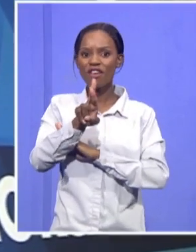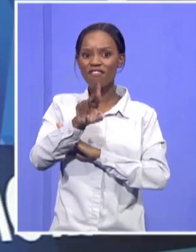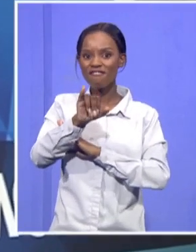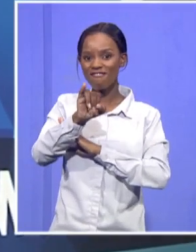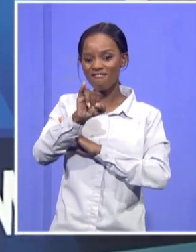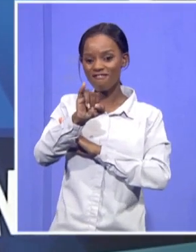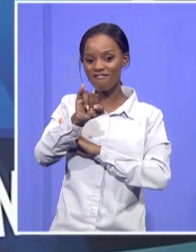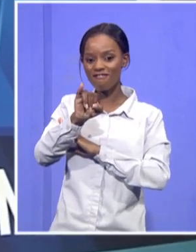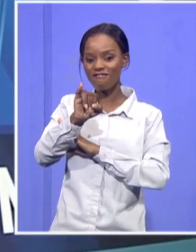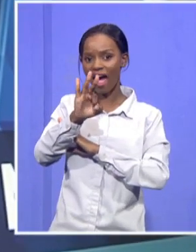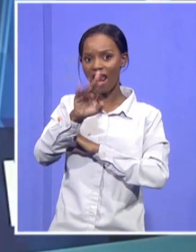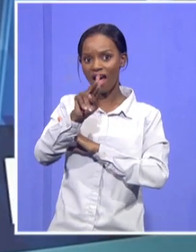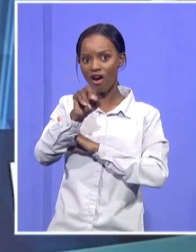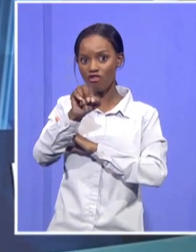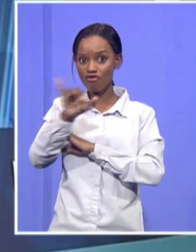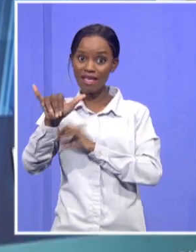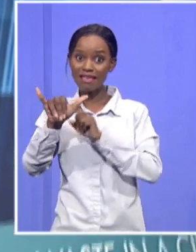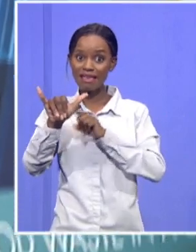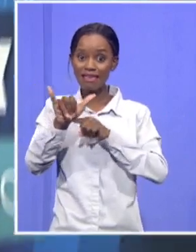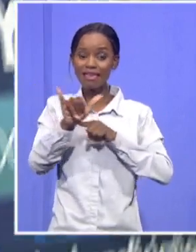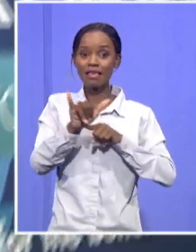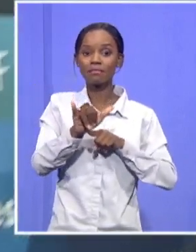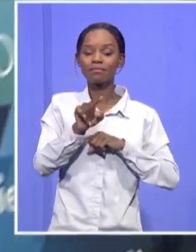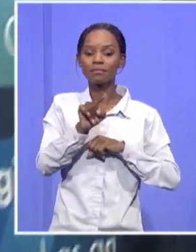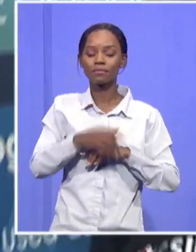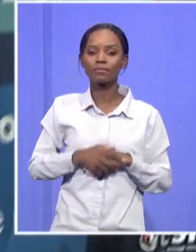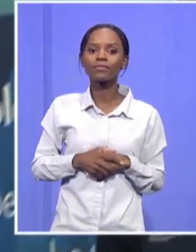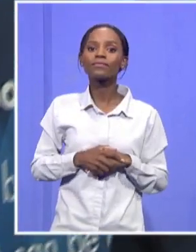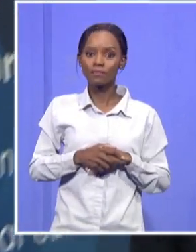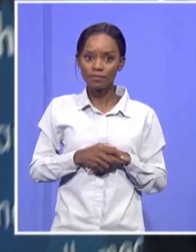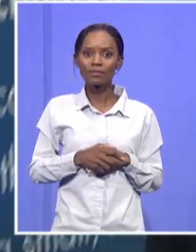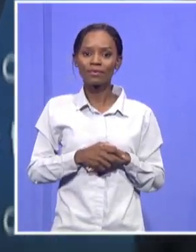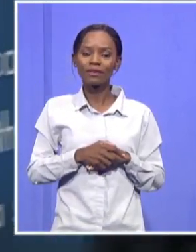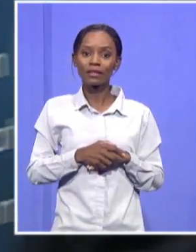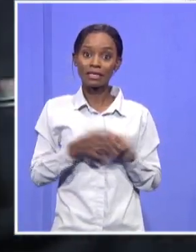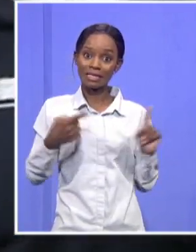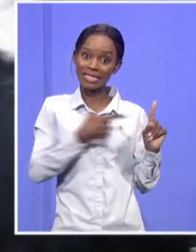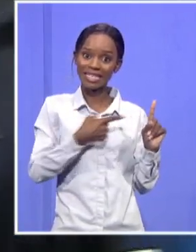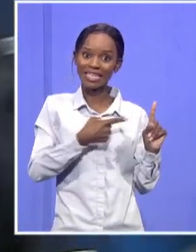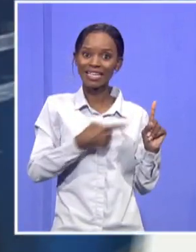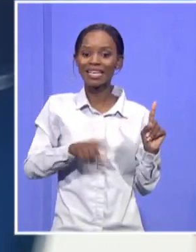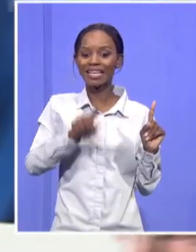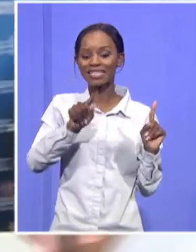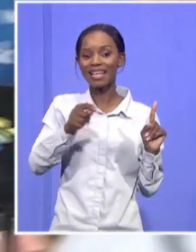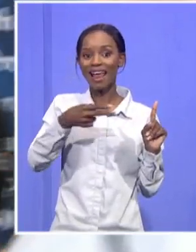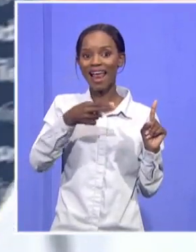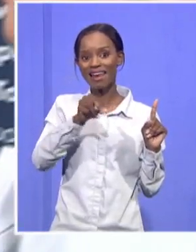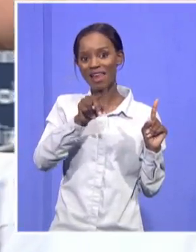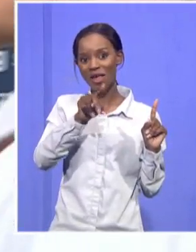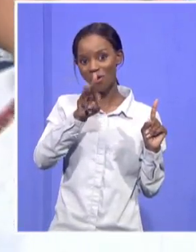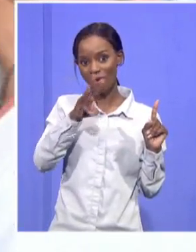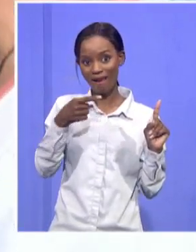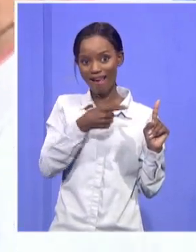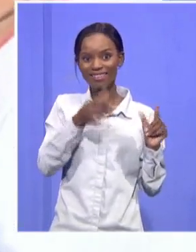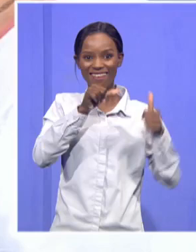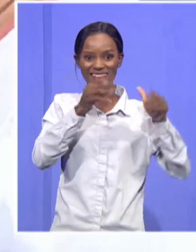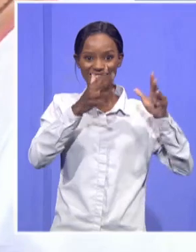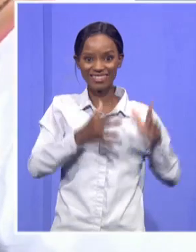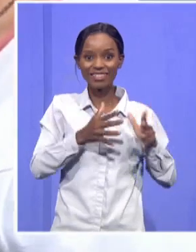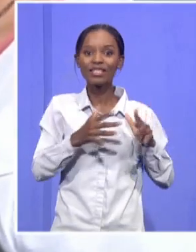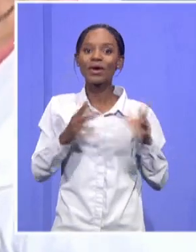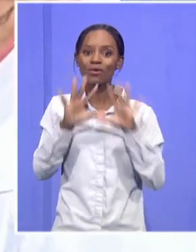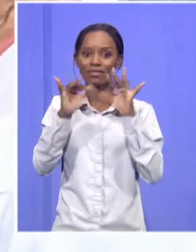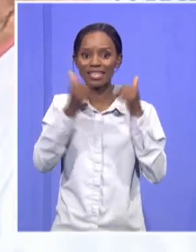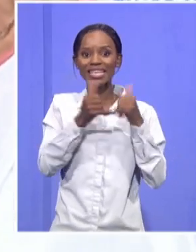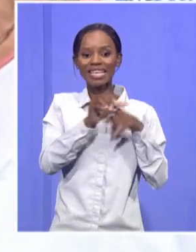food waste means. And let's Mkhunu Thandiweyo, a scientist with the CSIR, thank you so much for